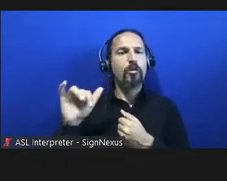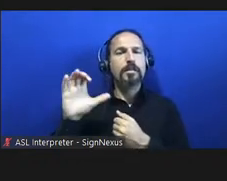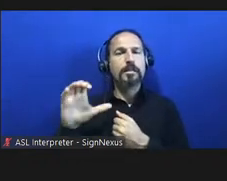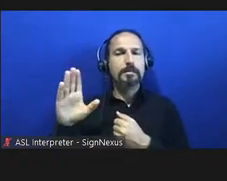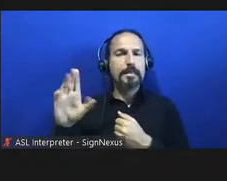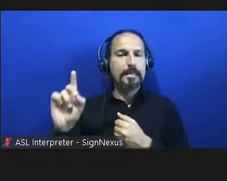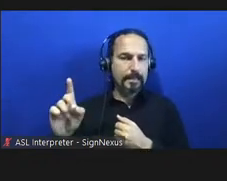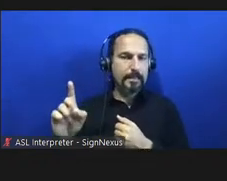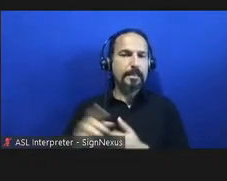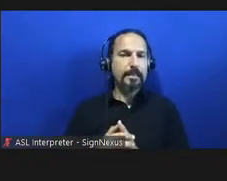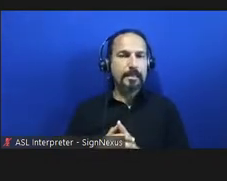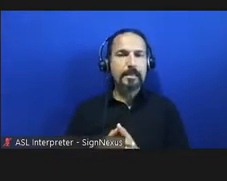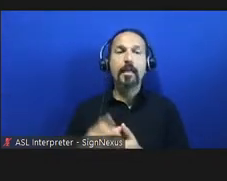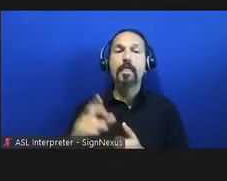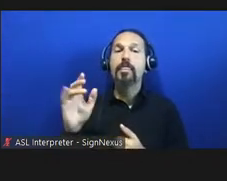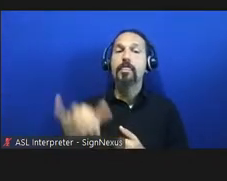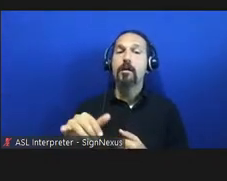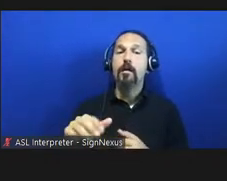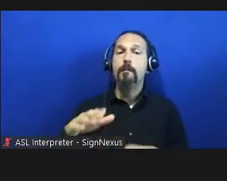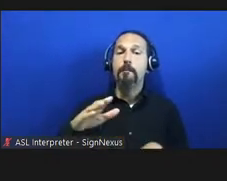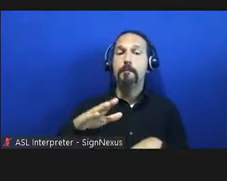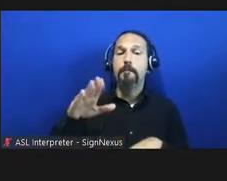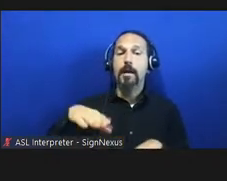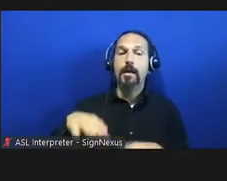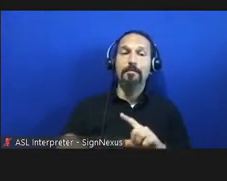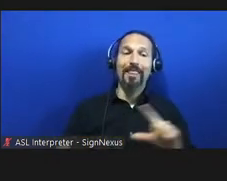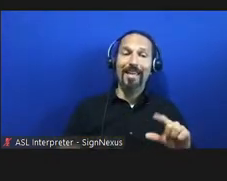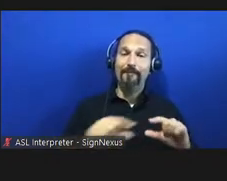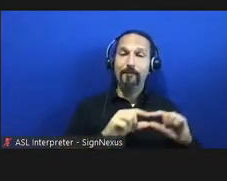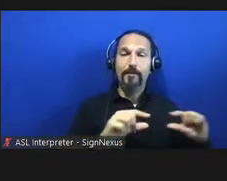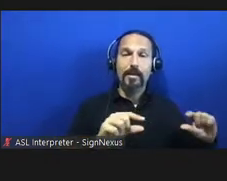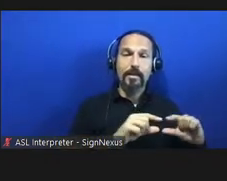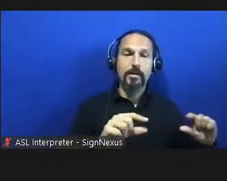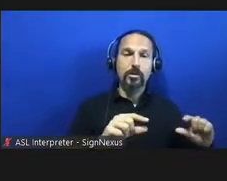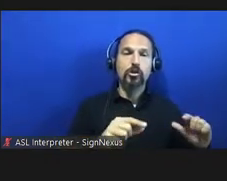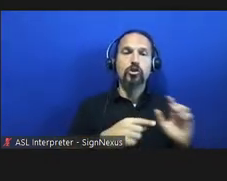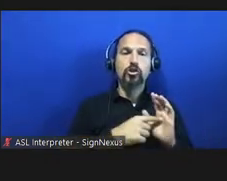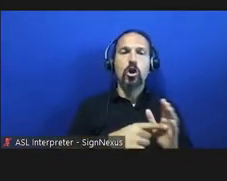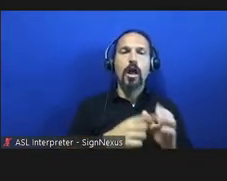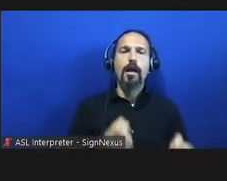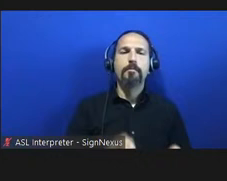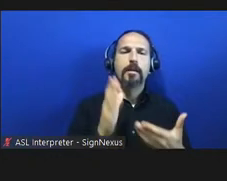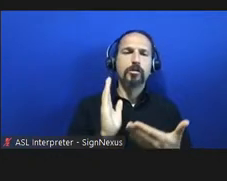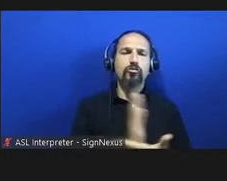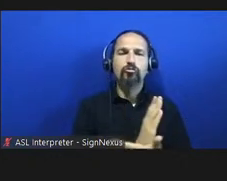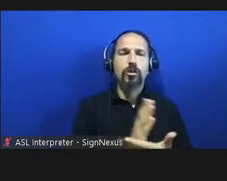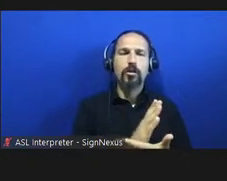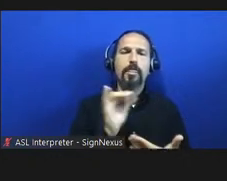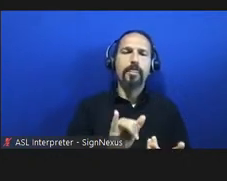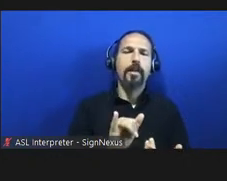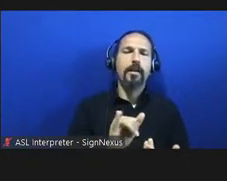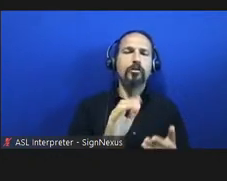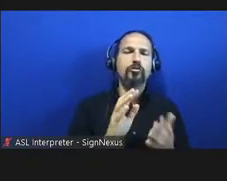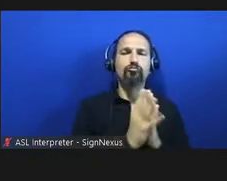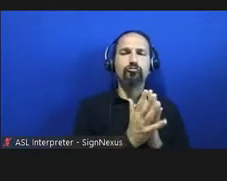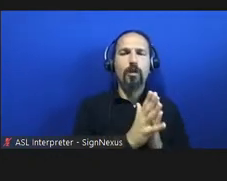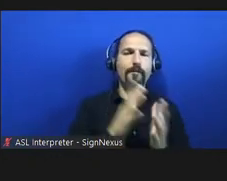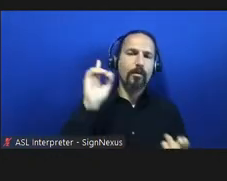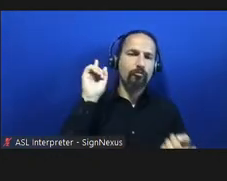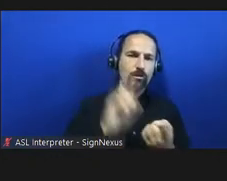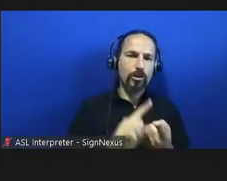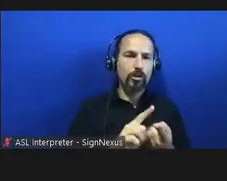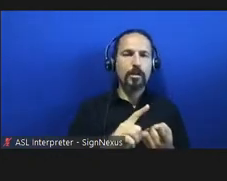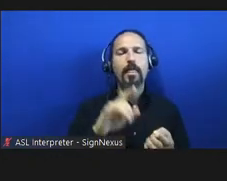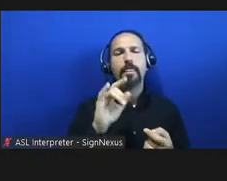district the table on the bottom left provides the degree to which the traffic is reduced in this case